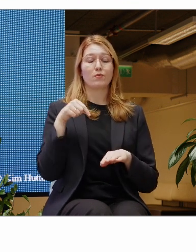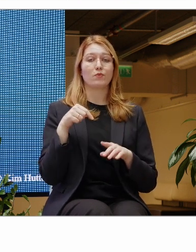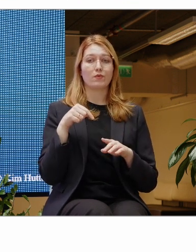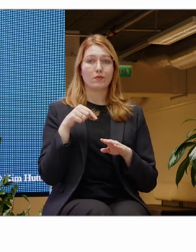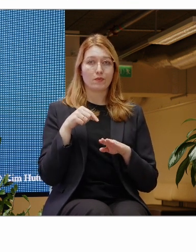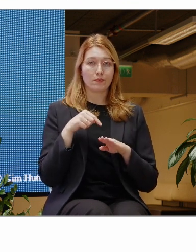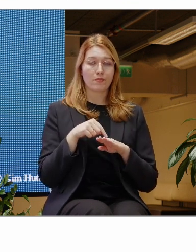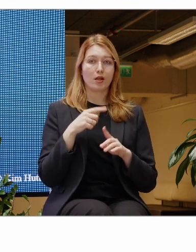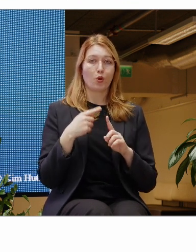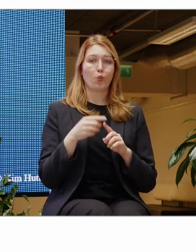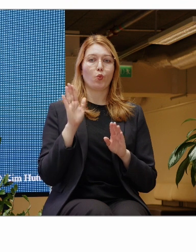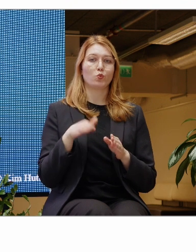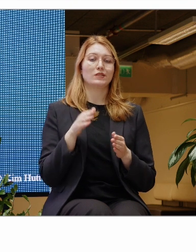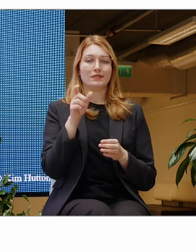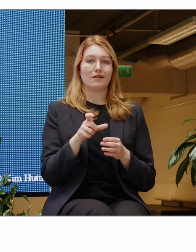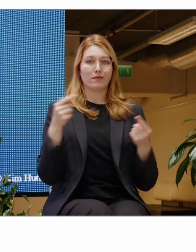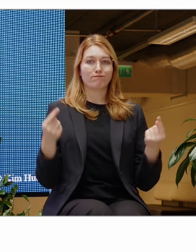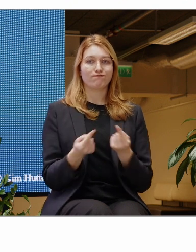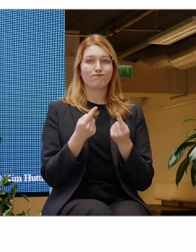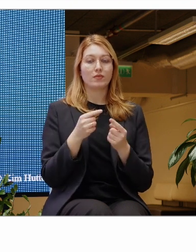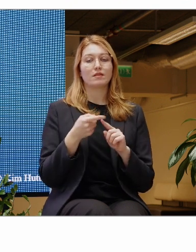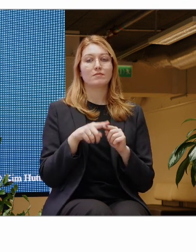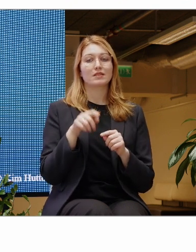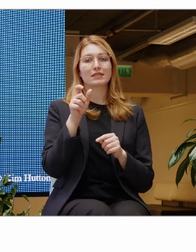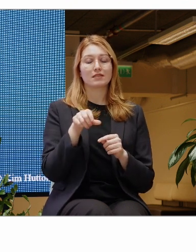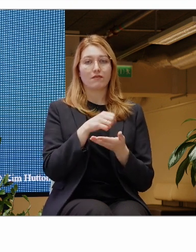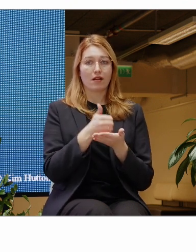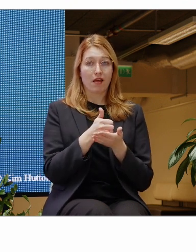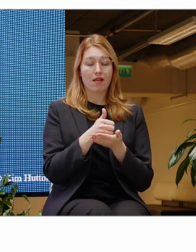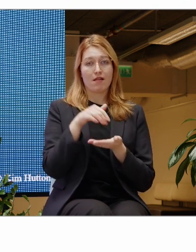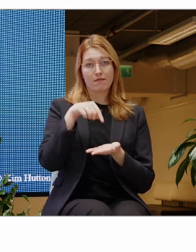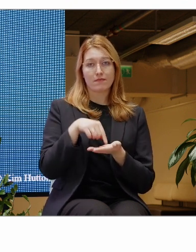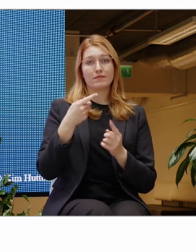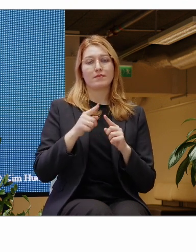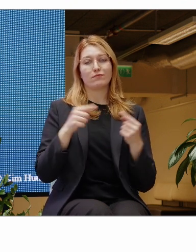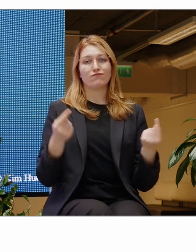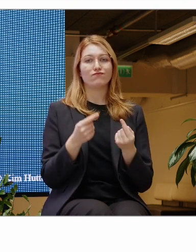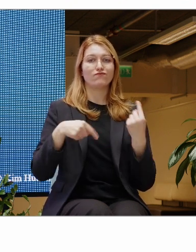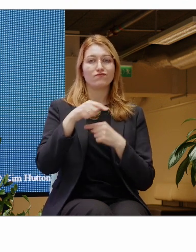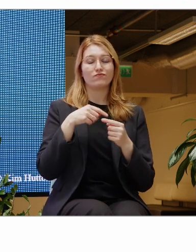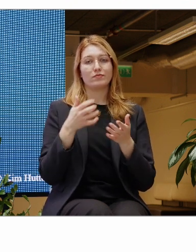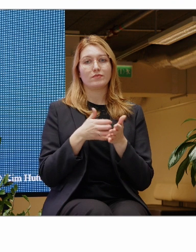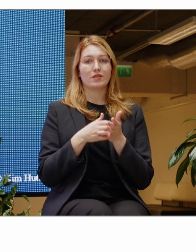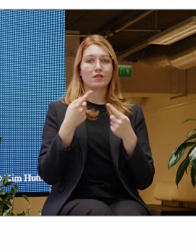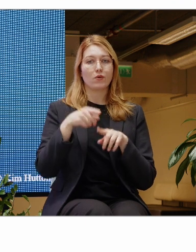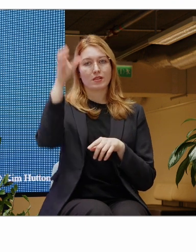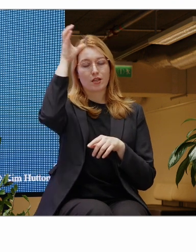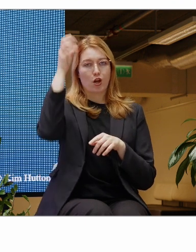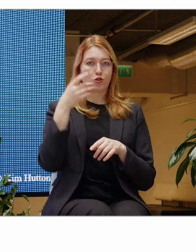being at the center, then human-centred design encapsulates all of those other terminologies, whichever terminology we